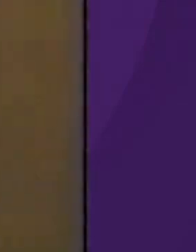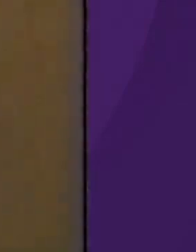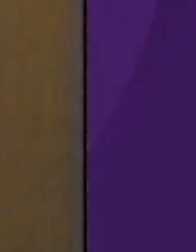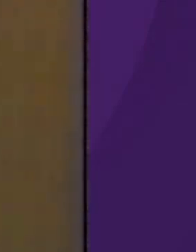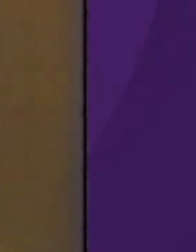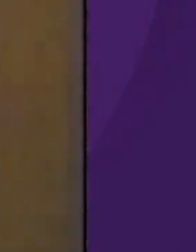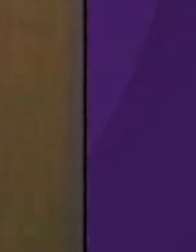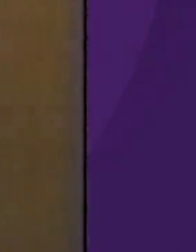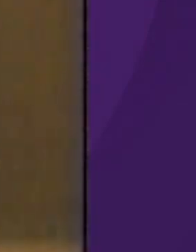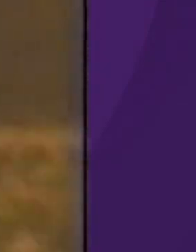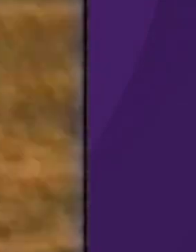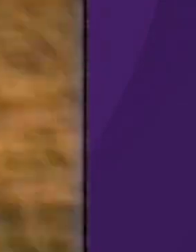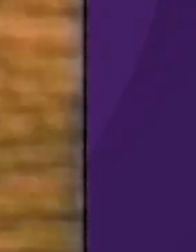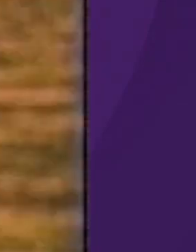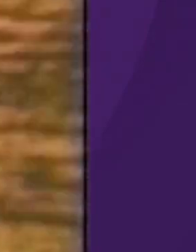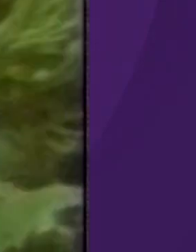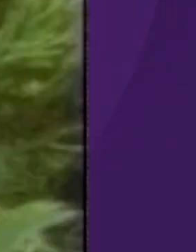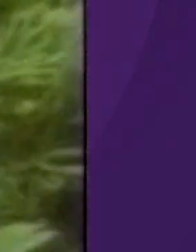Shall we go to the sea?